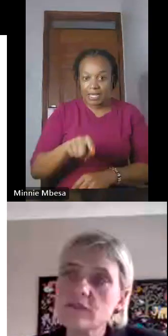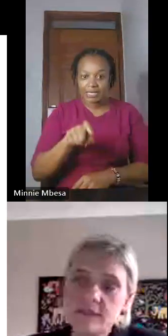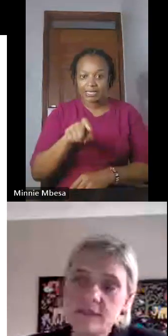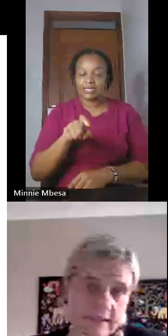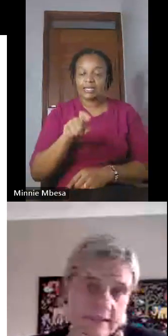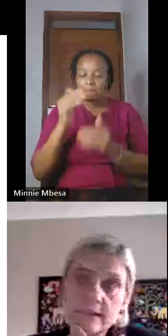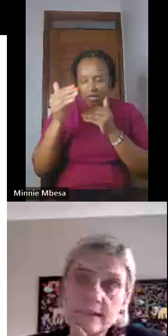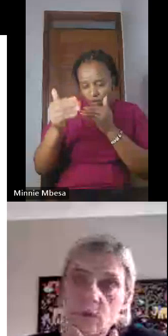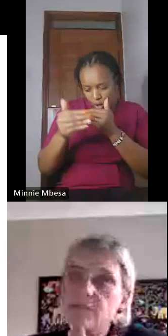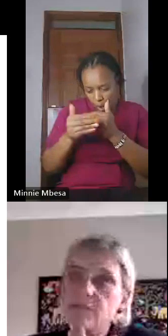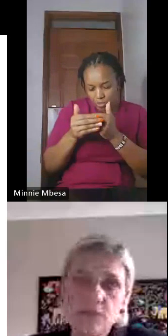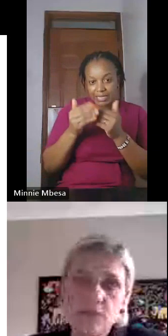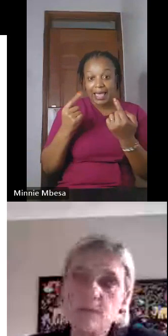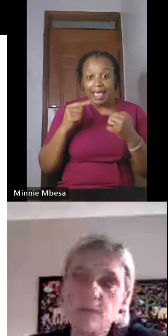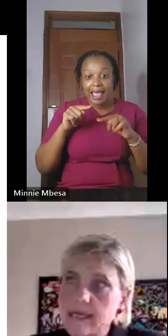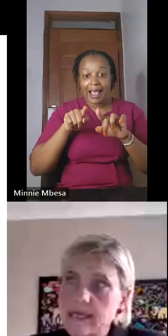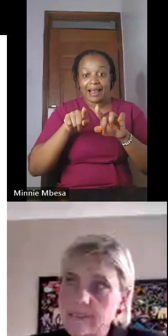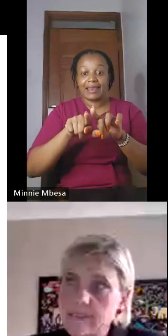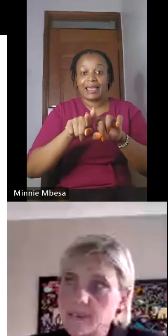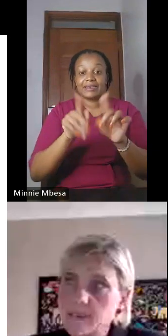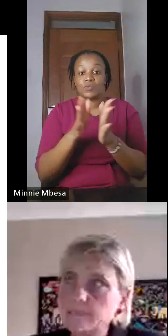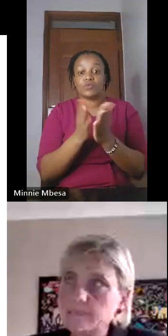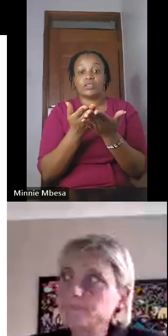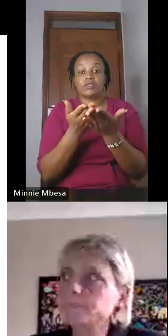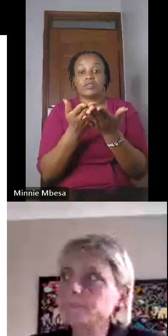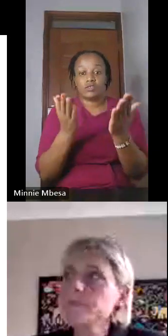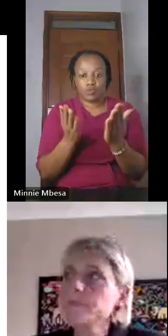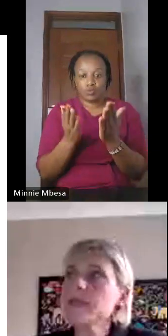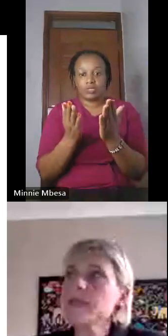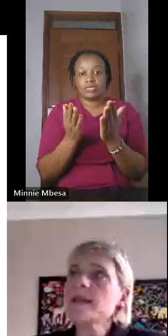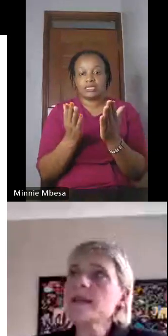aligned to those sectors in order for you to be eligible.